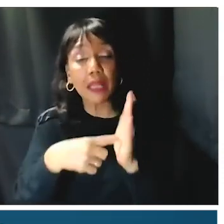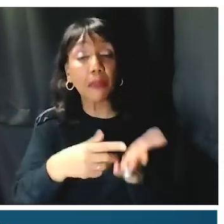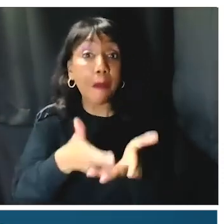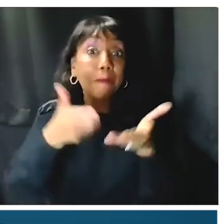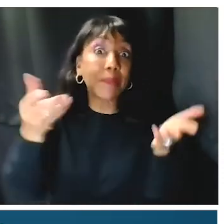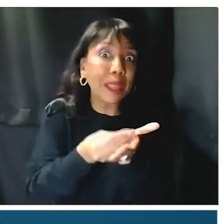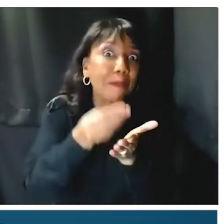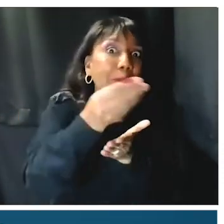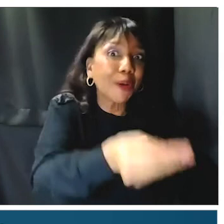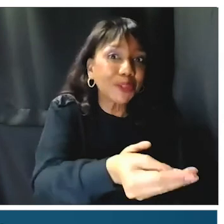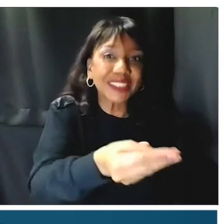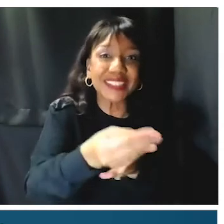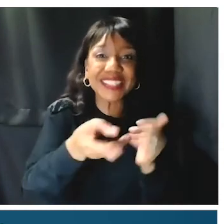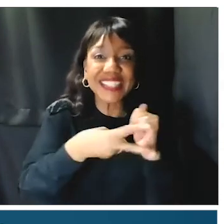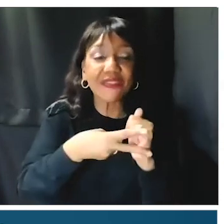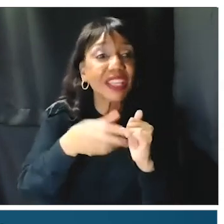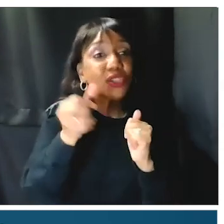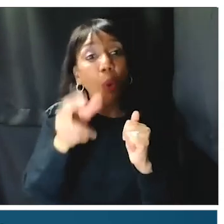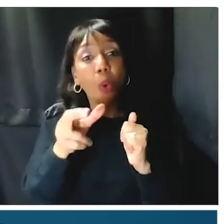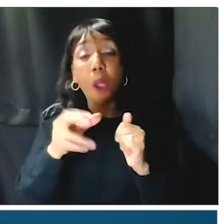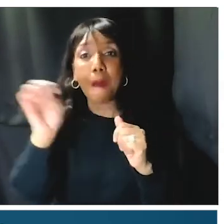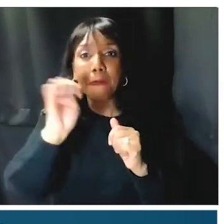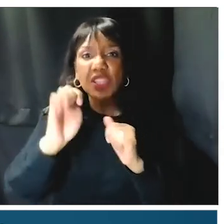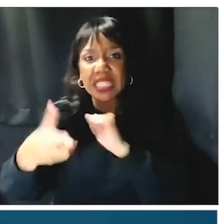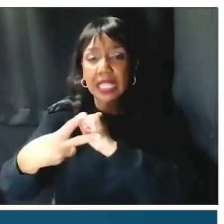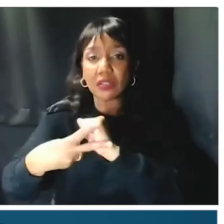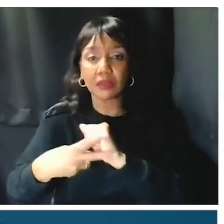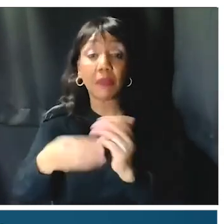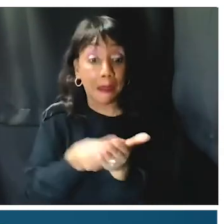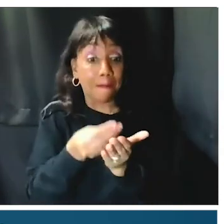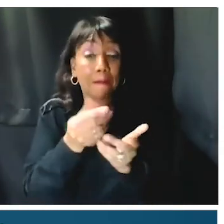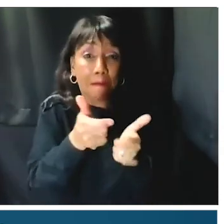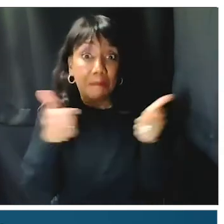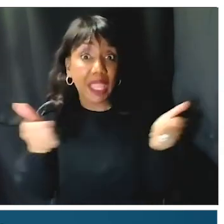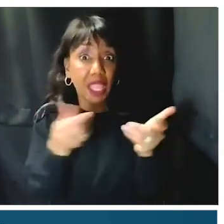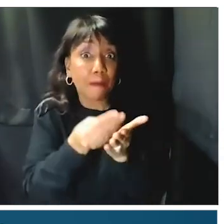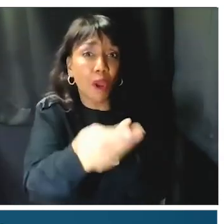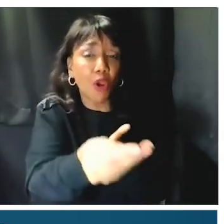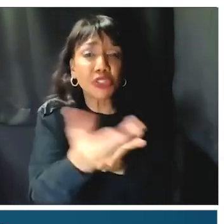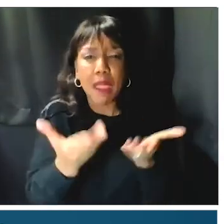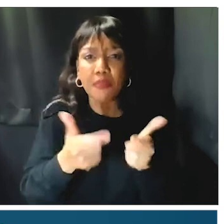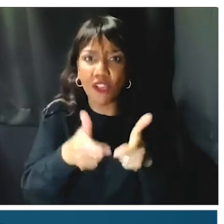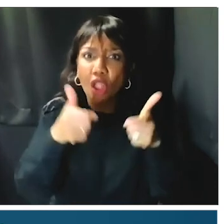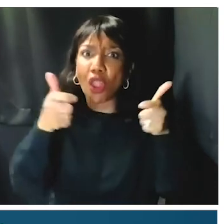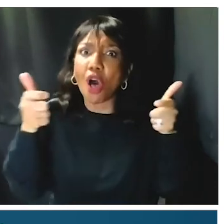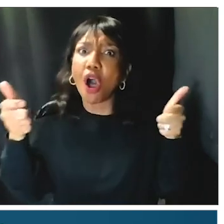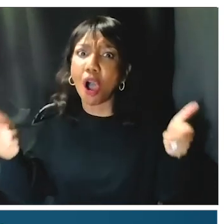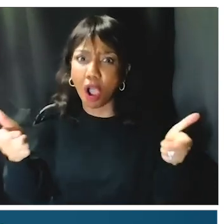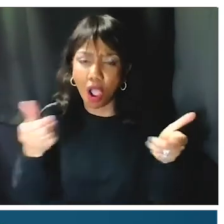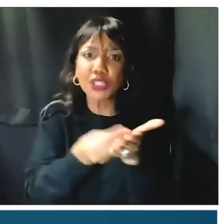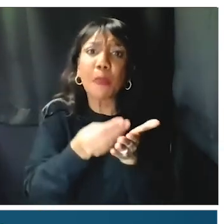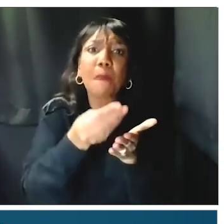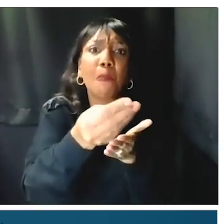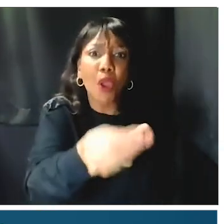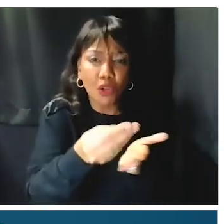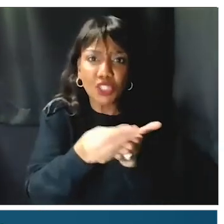emergency savings. With big purchase savings, you may have large purchases planned. Some examples of